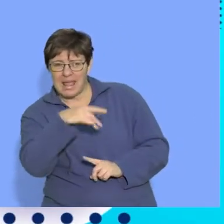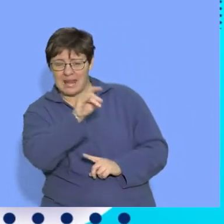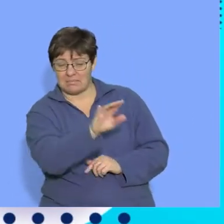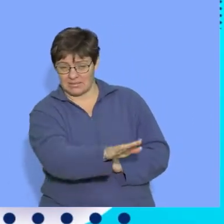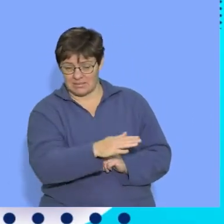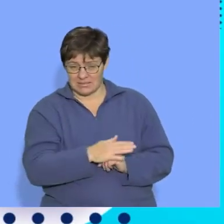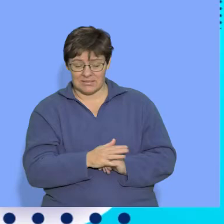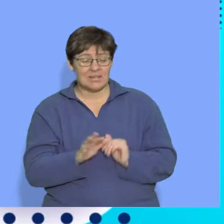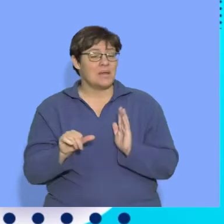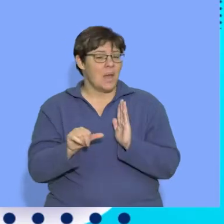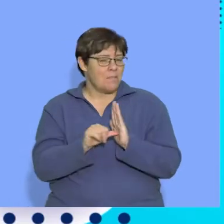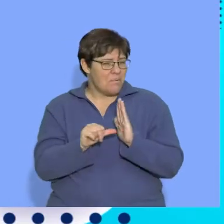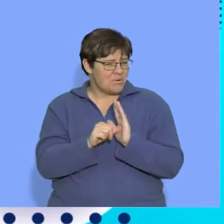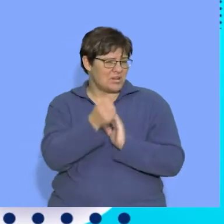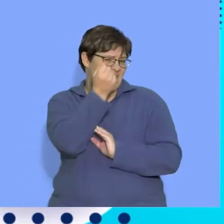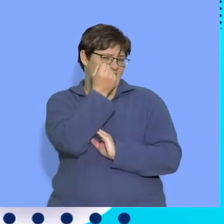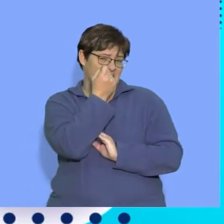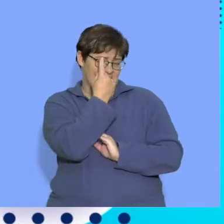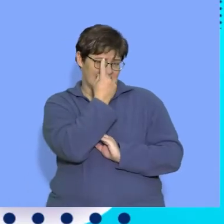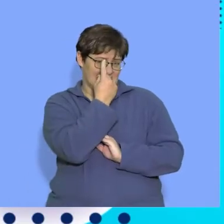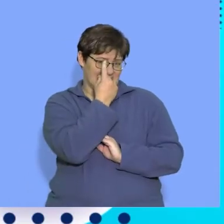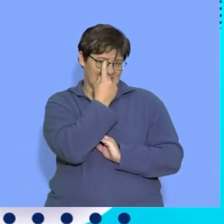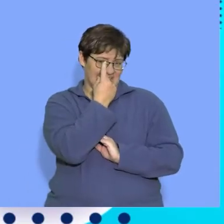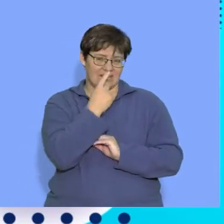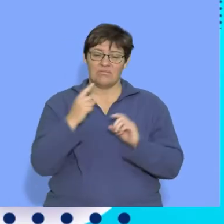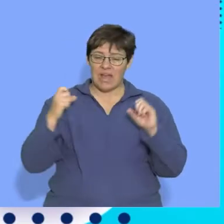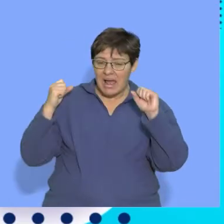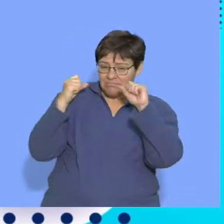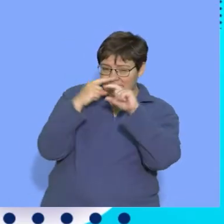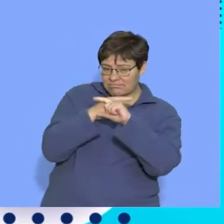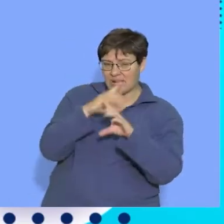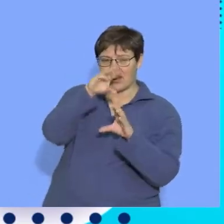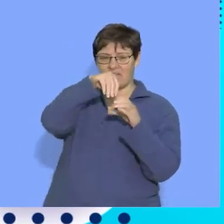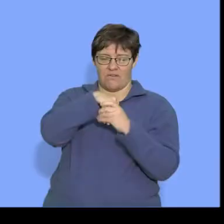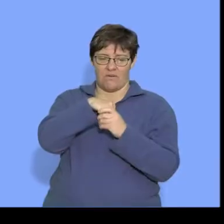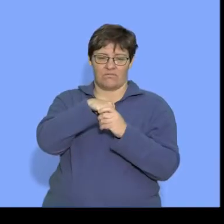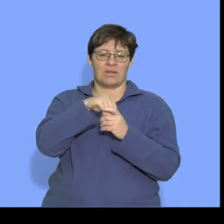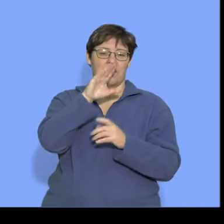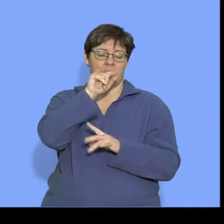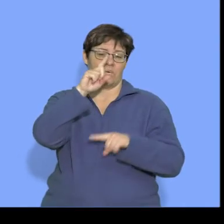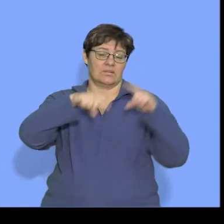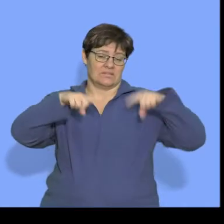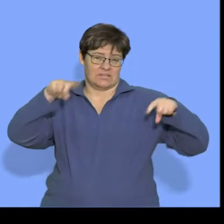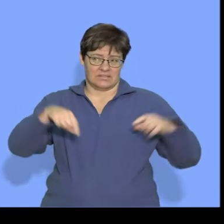are important to understanding the complexities of biodiversity.